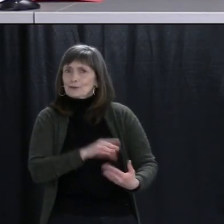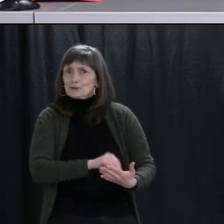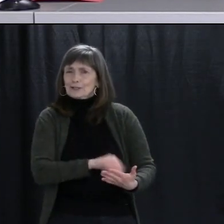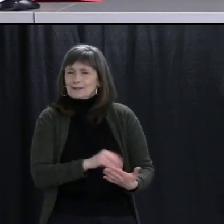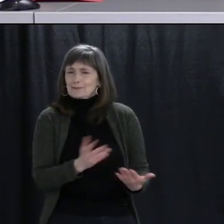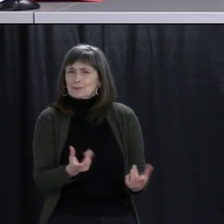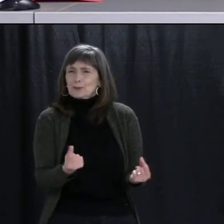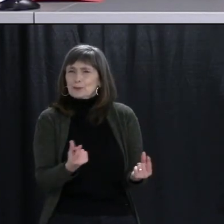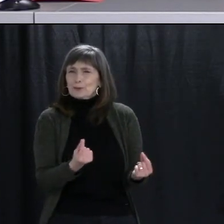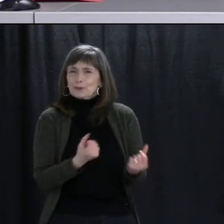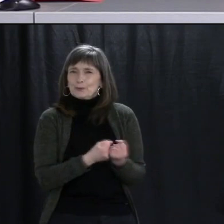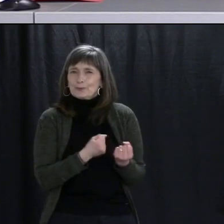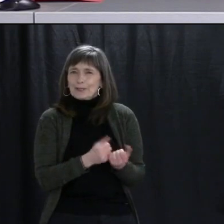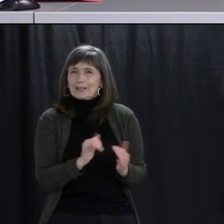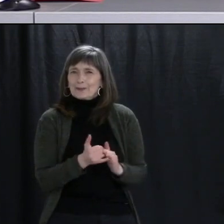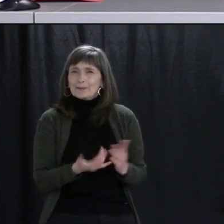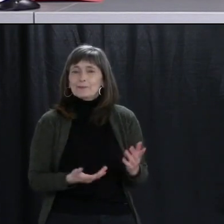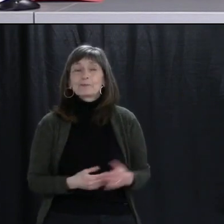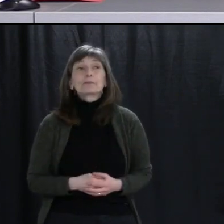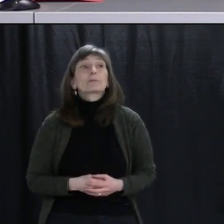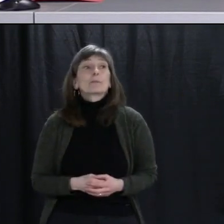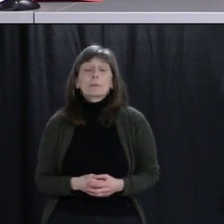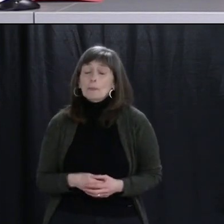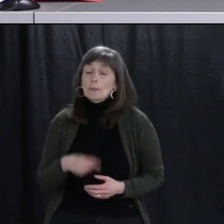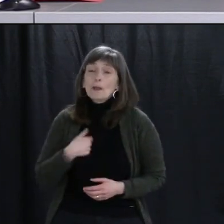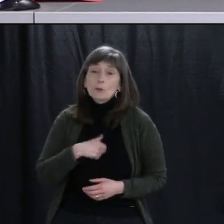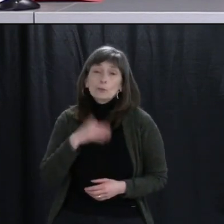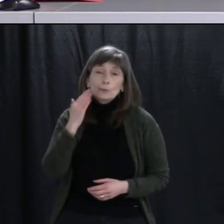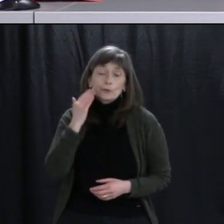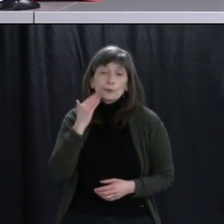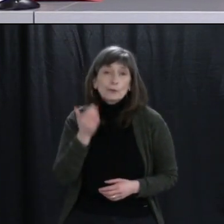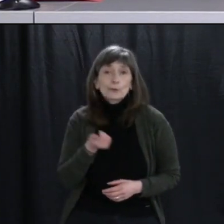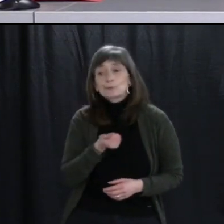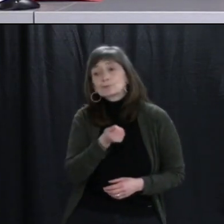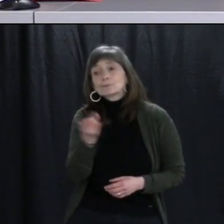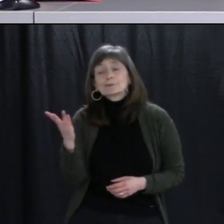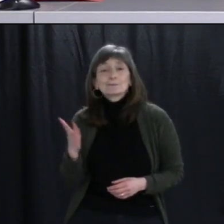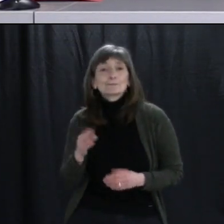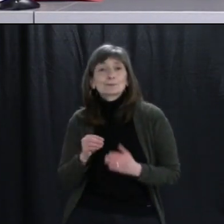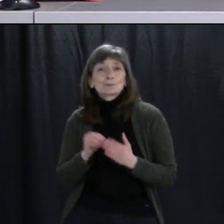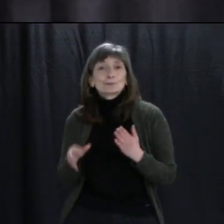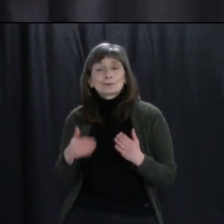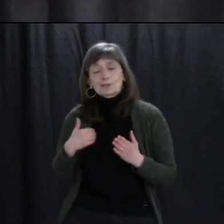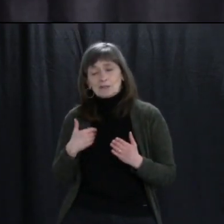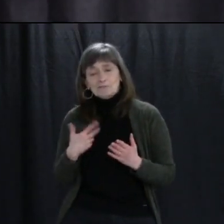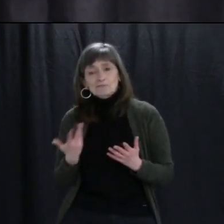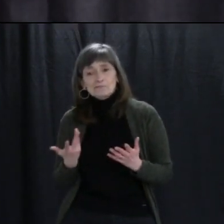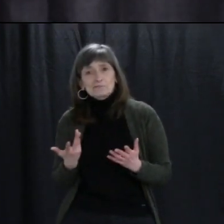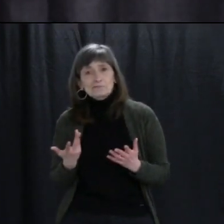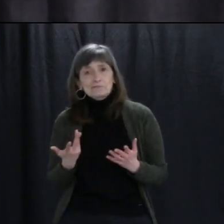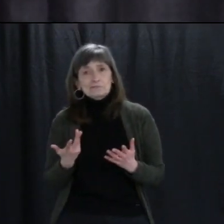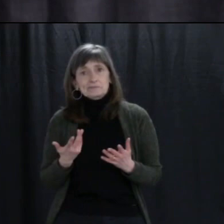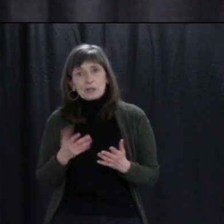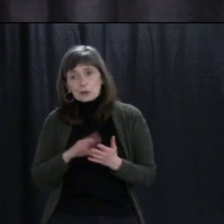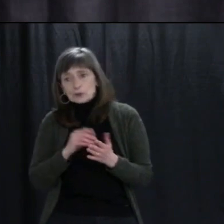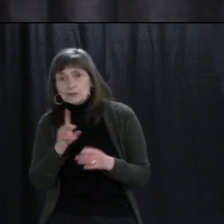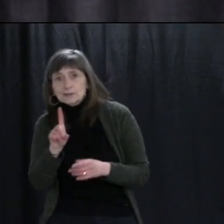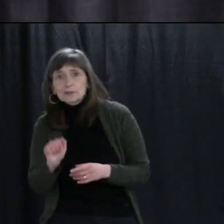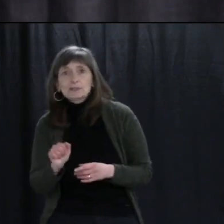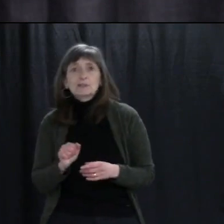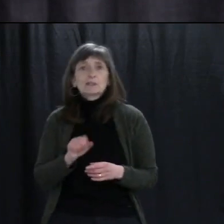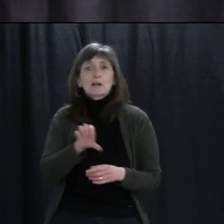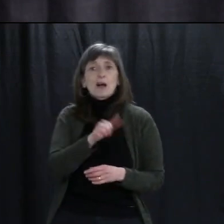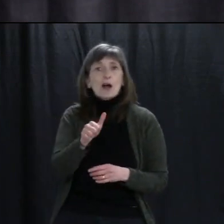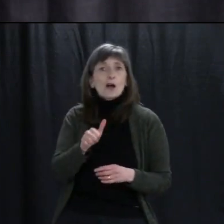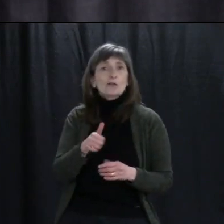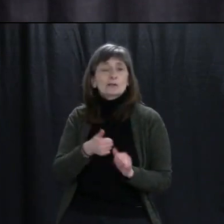there are students with exceptionalities, and we'll make sure that instructional resource teachers connect